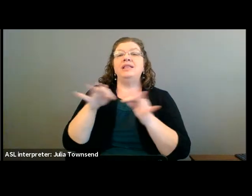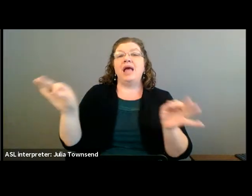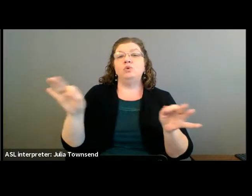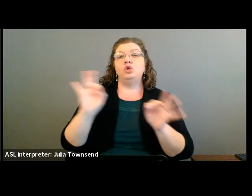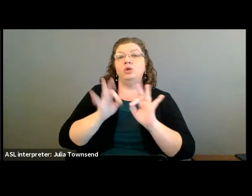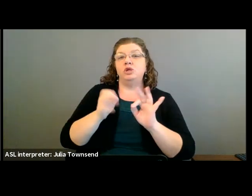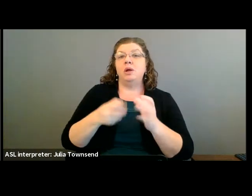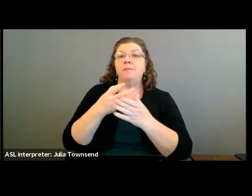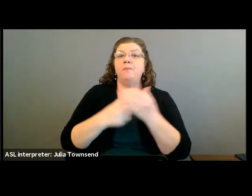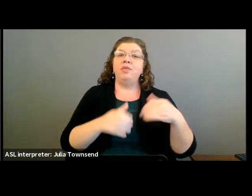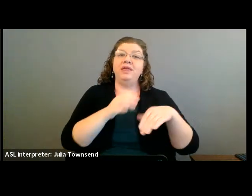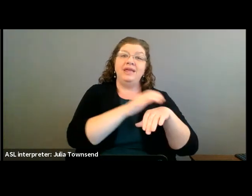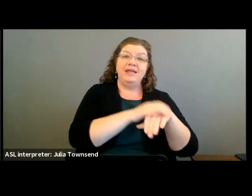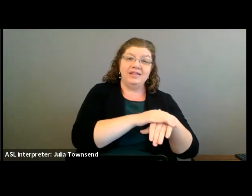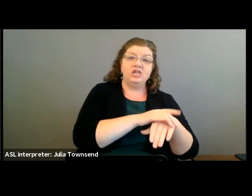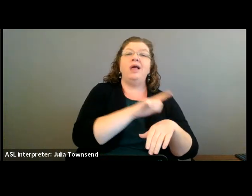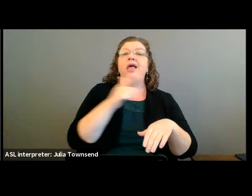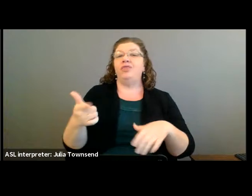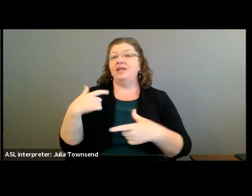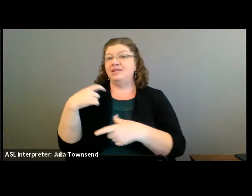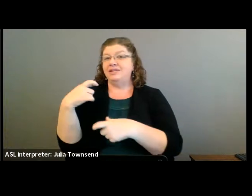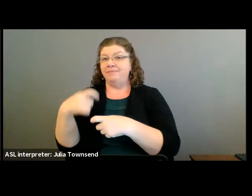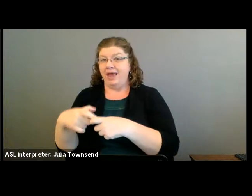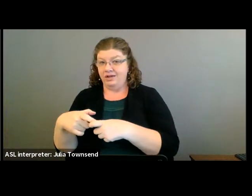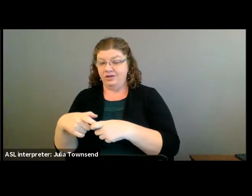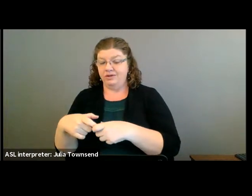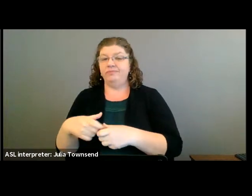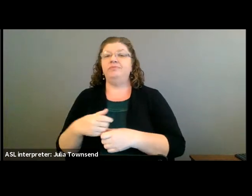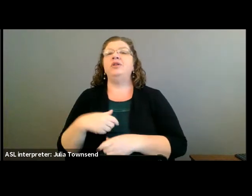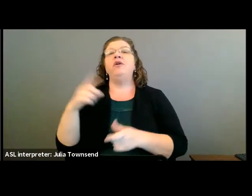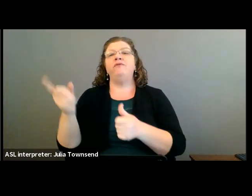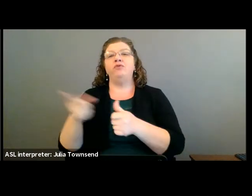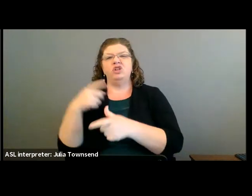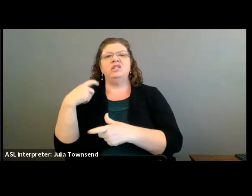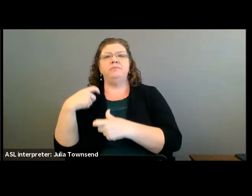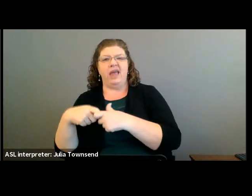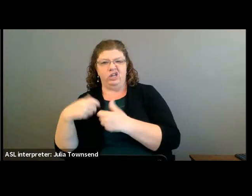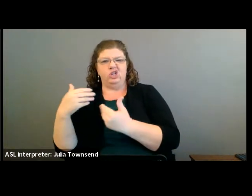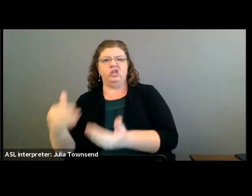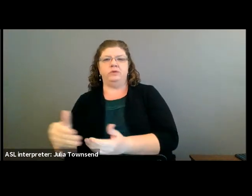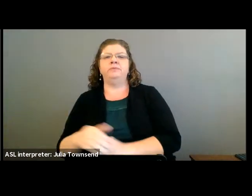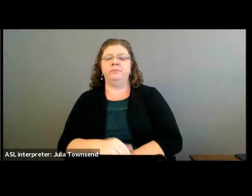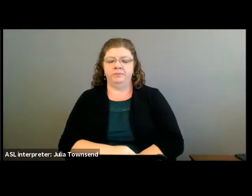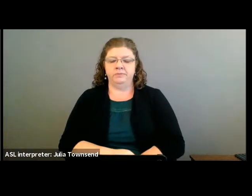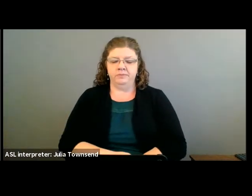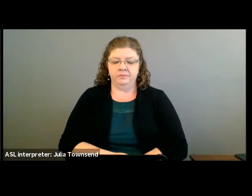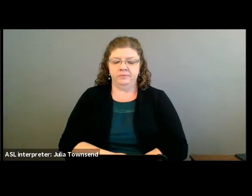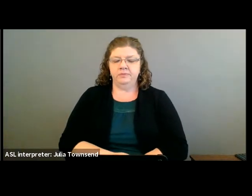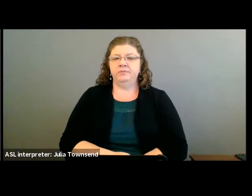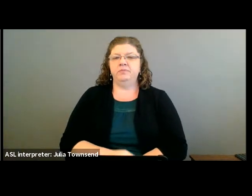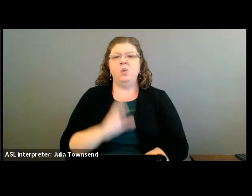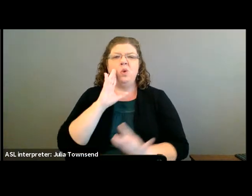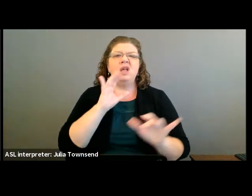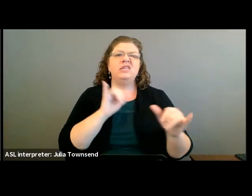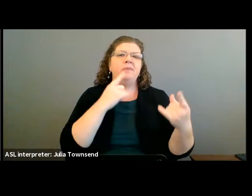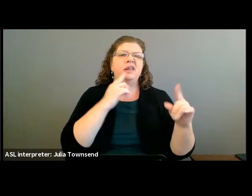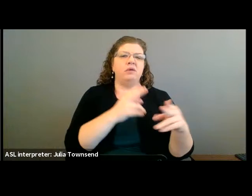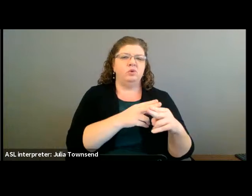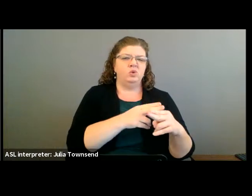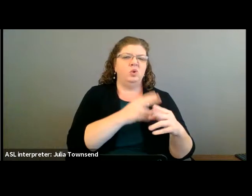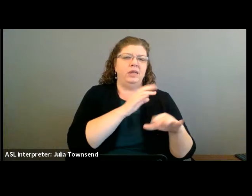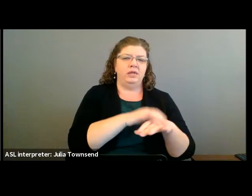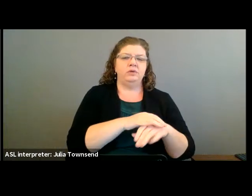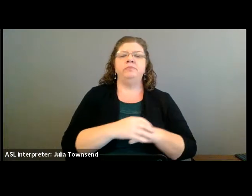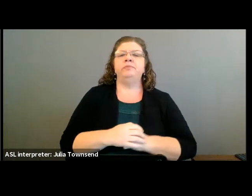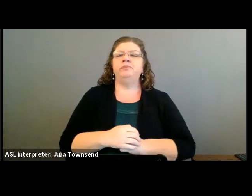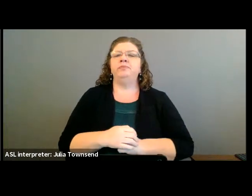in both English and Spanish. Buenas tardes. Voy a dar este anuncio sobre la interpretación en inglés y en español. In order to provide